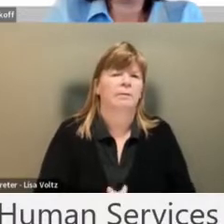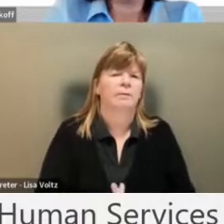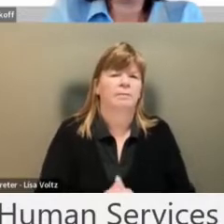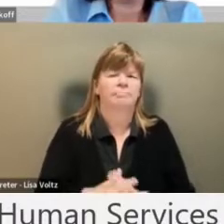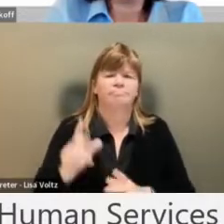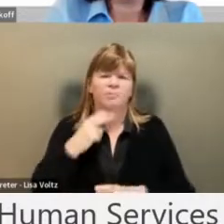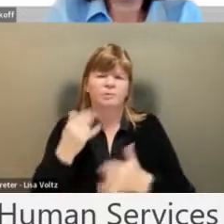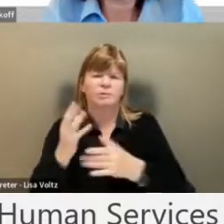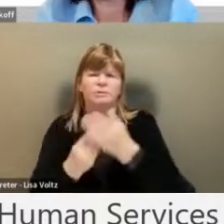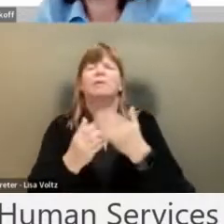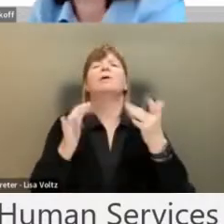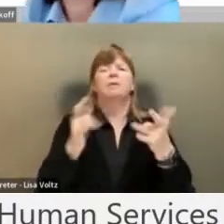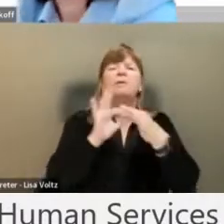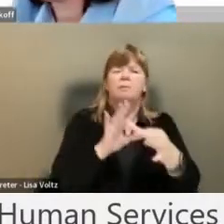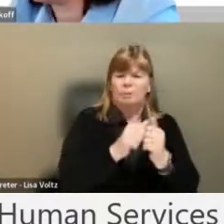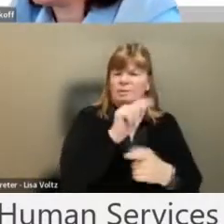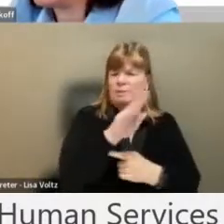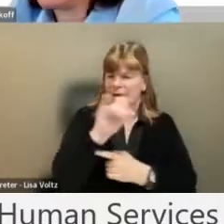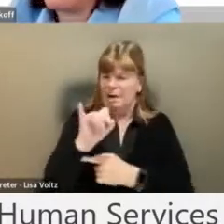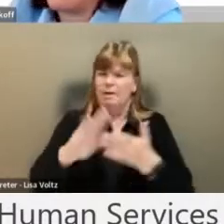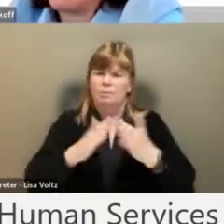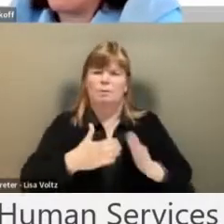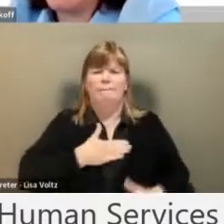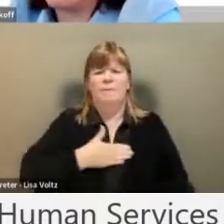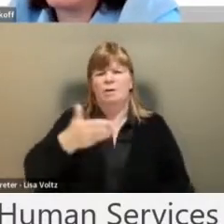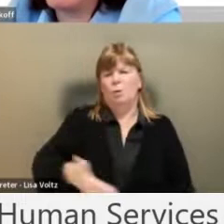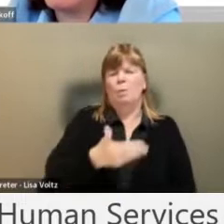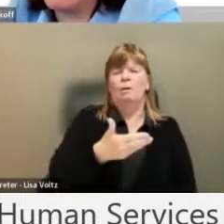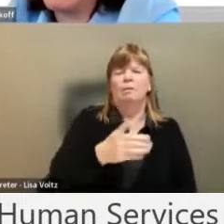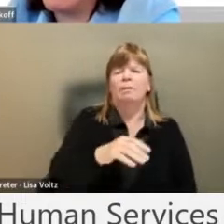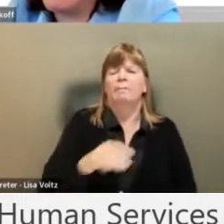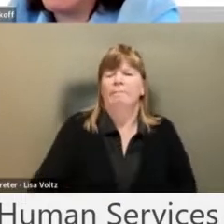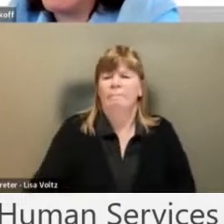within the TBI community. So please welcome Miss Maria.